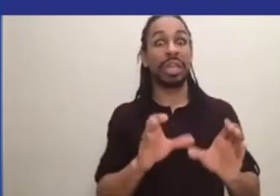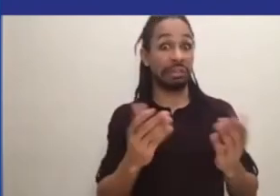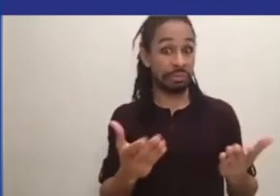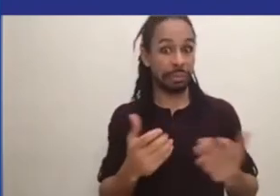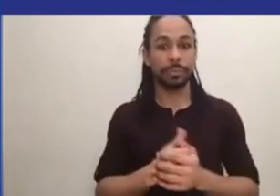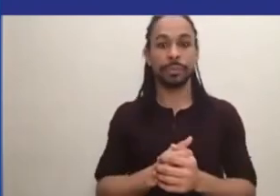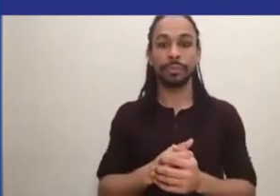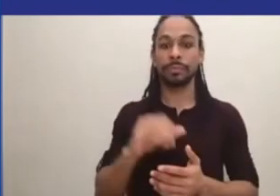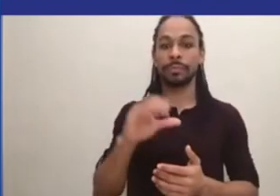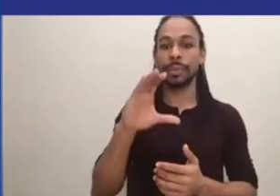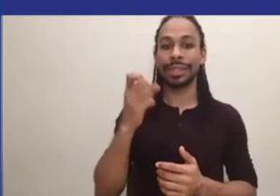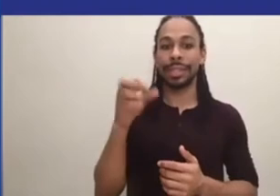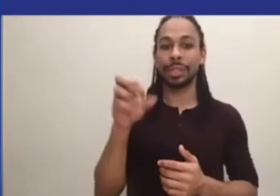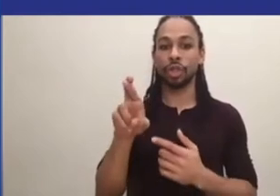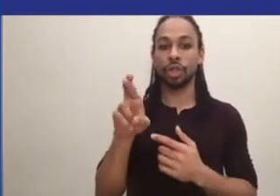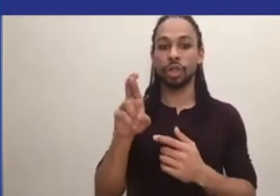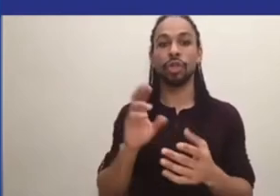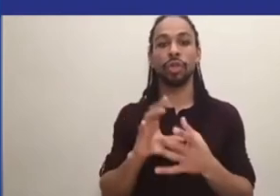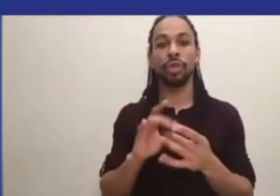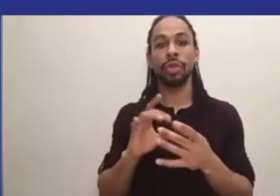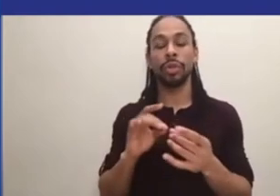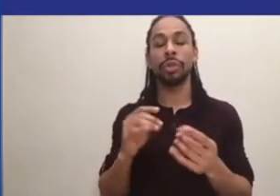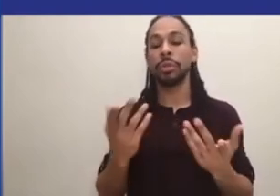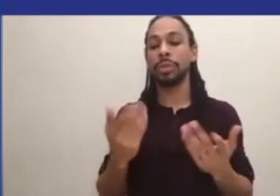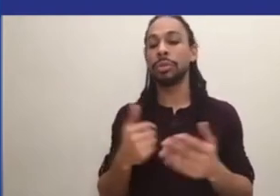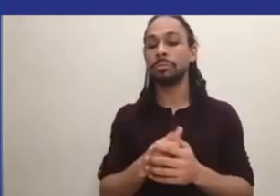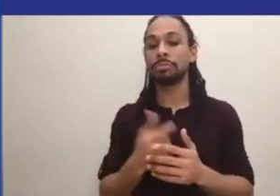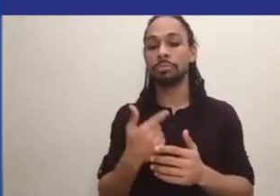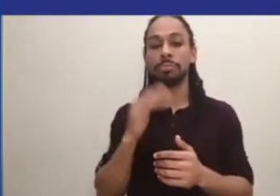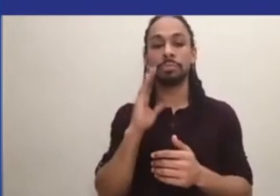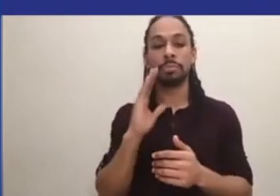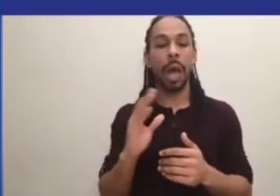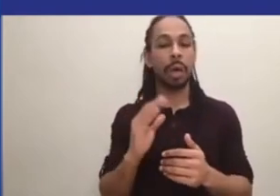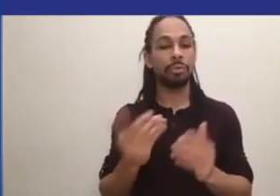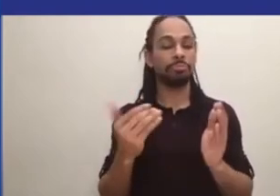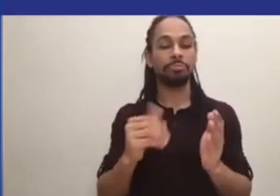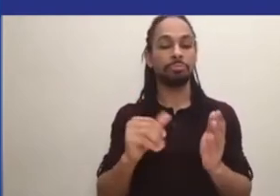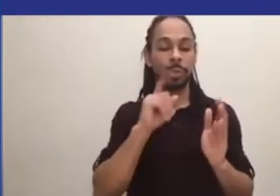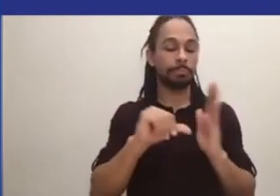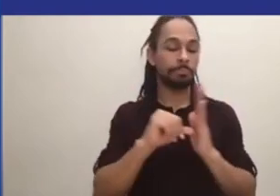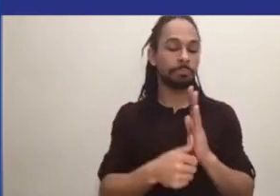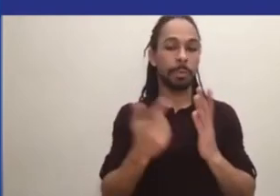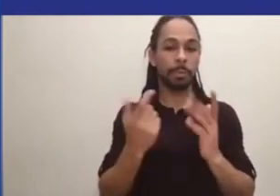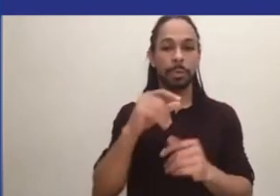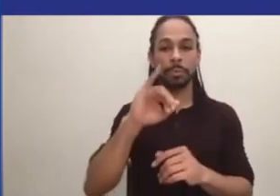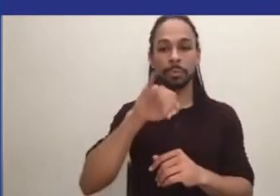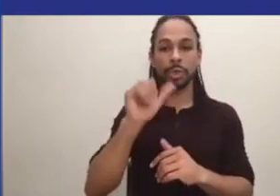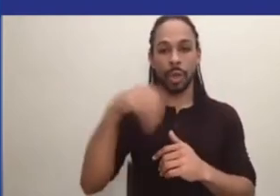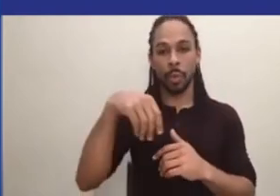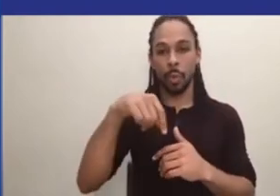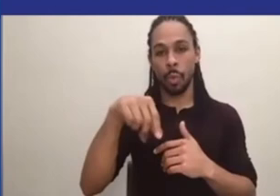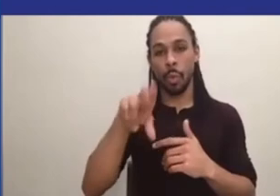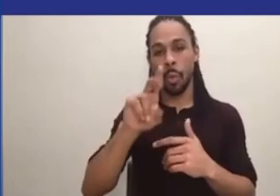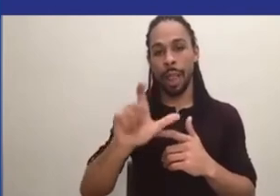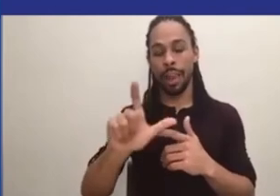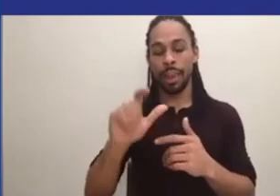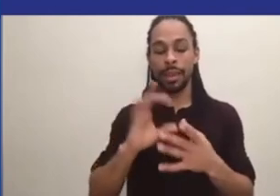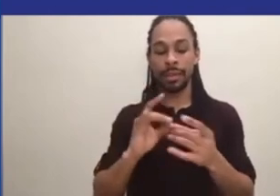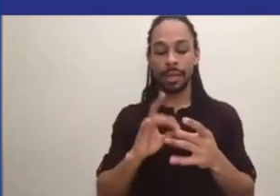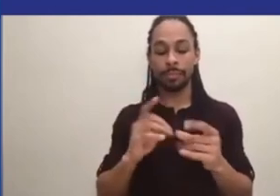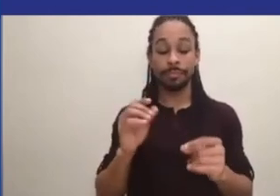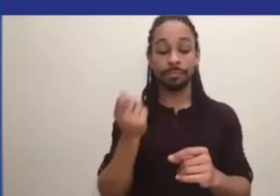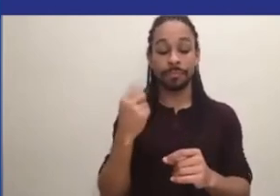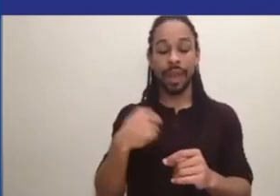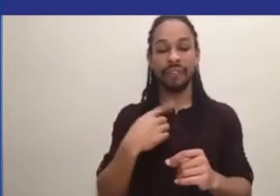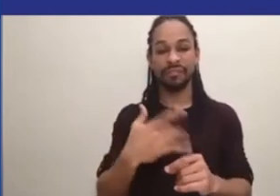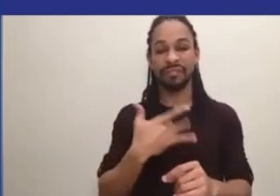First, let me just say, of course, I'm going to echo a lot of what Mr. JaQuel said. I feel that a lot of this became